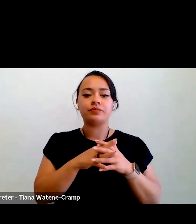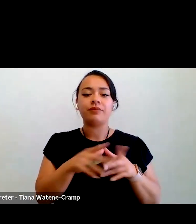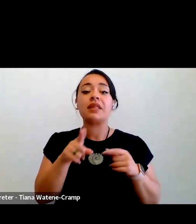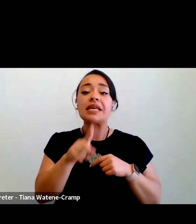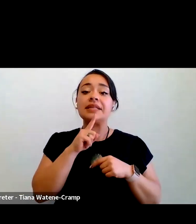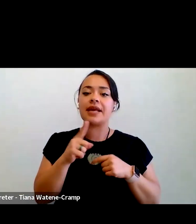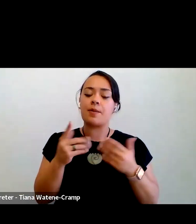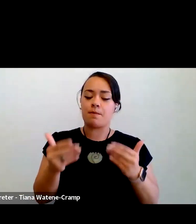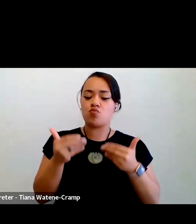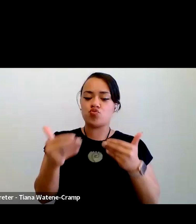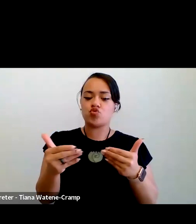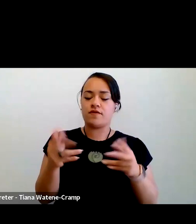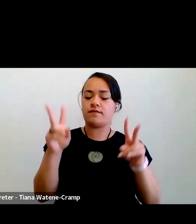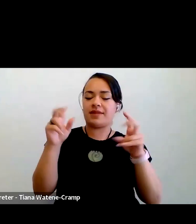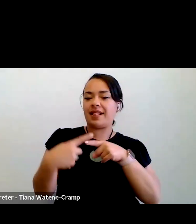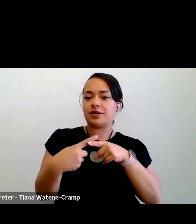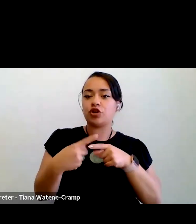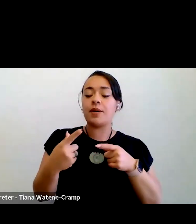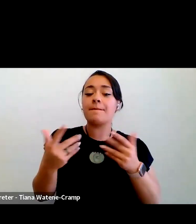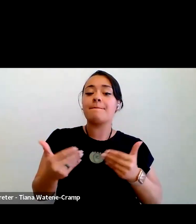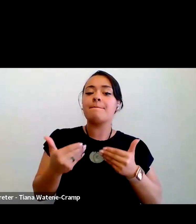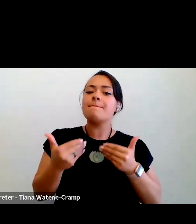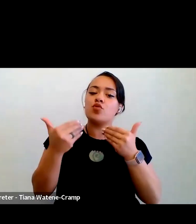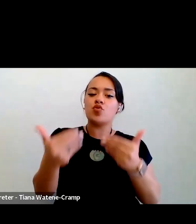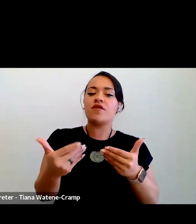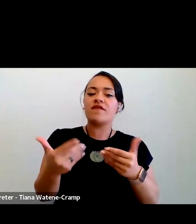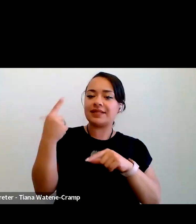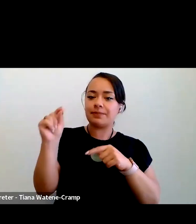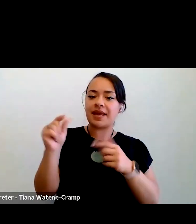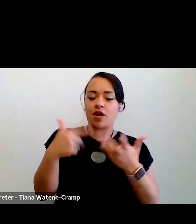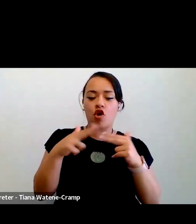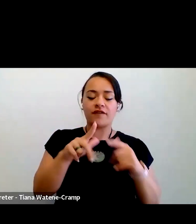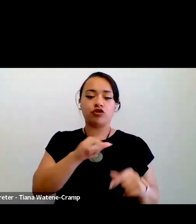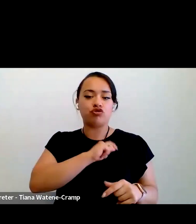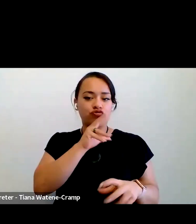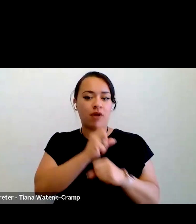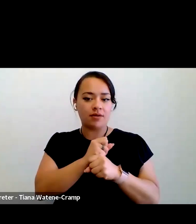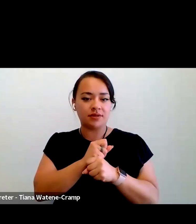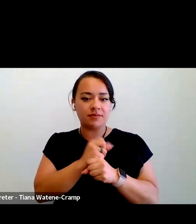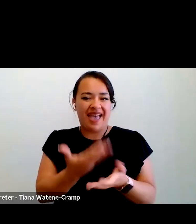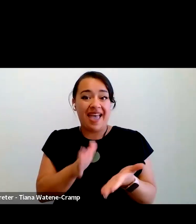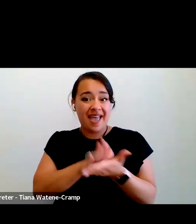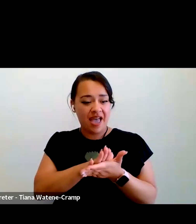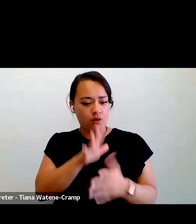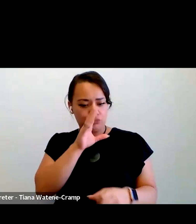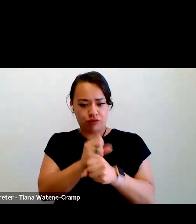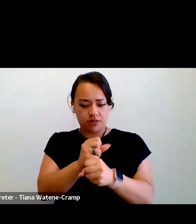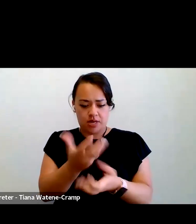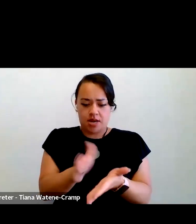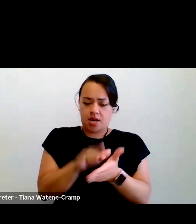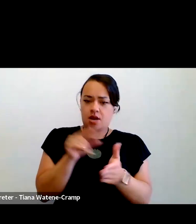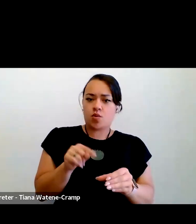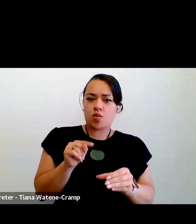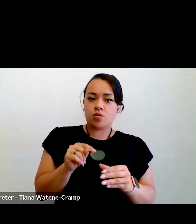trust. Okay, so, and trust is built through relationship building. You cannot have trust if